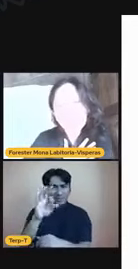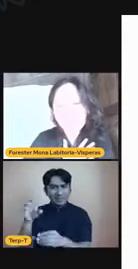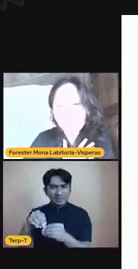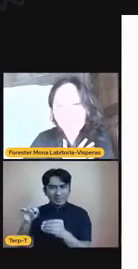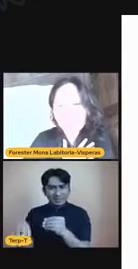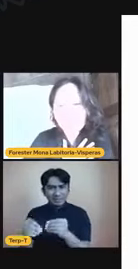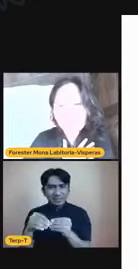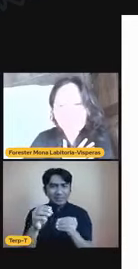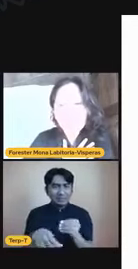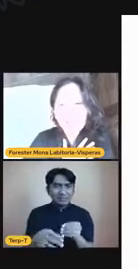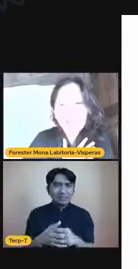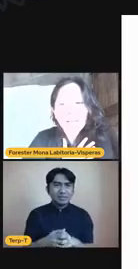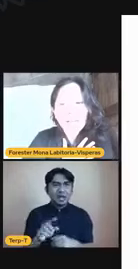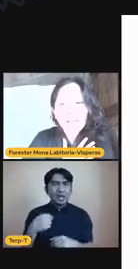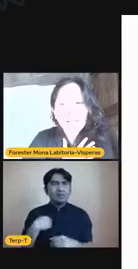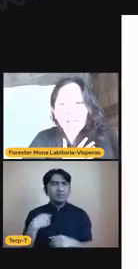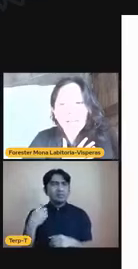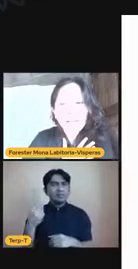Yung reflection ko po dito is,